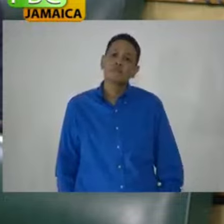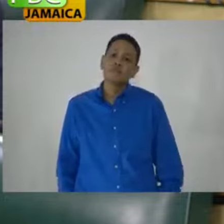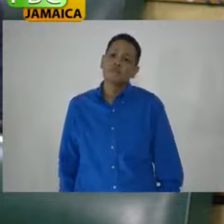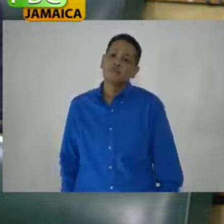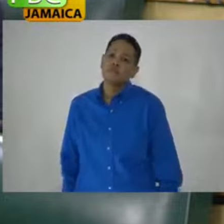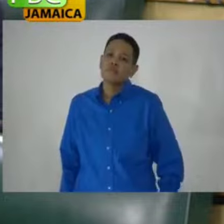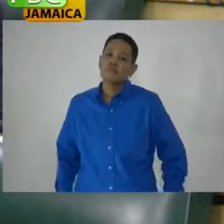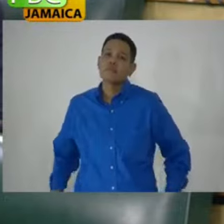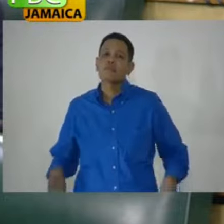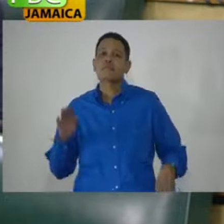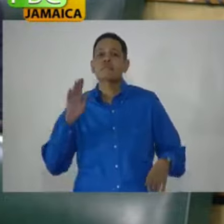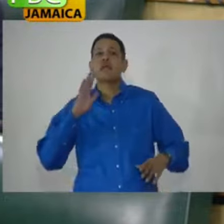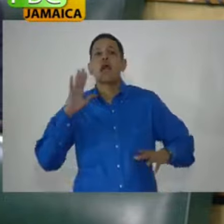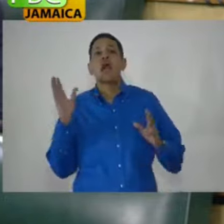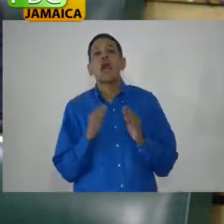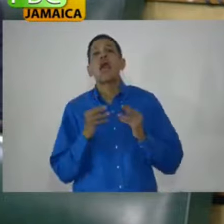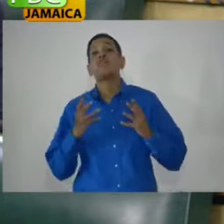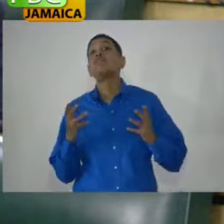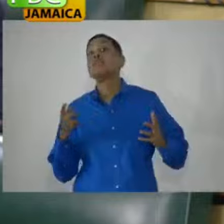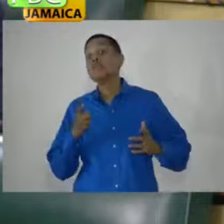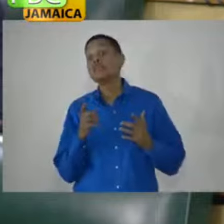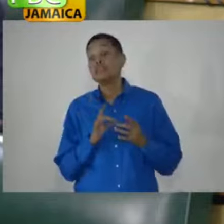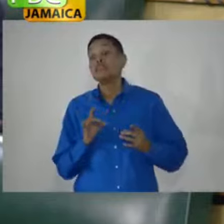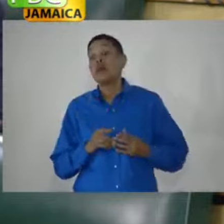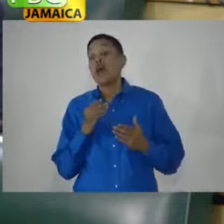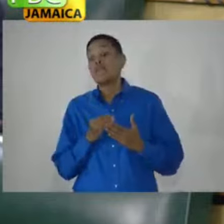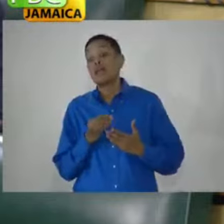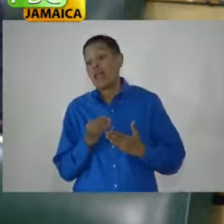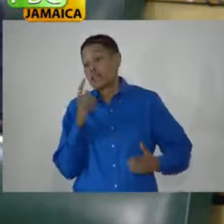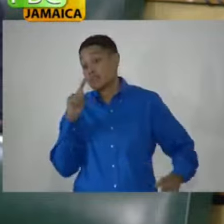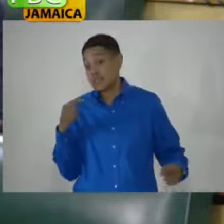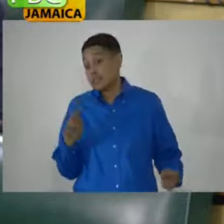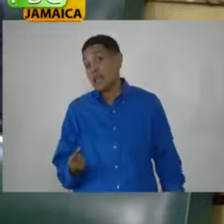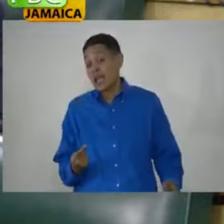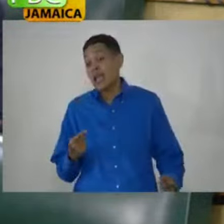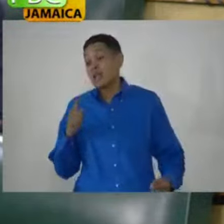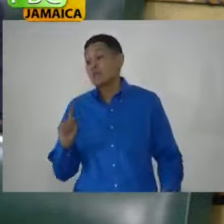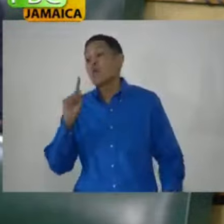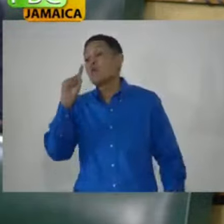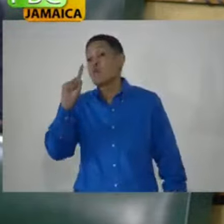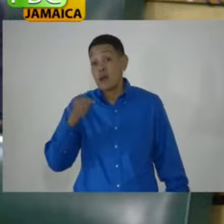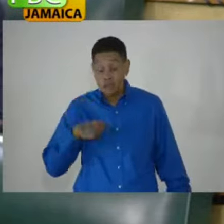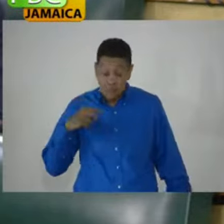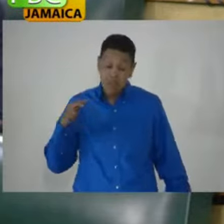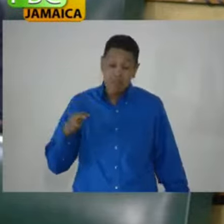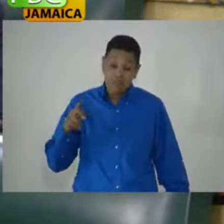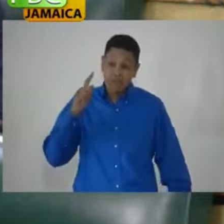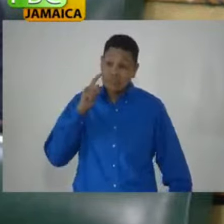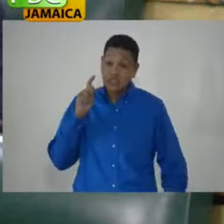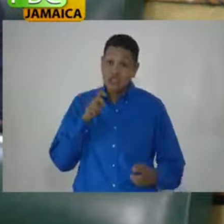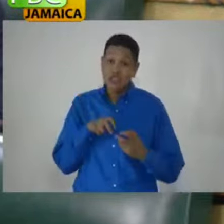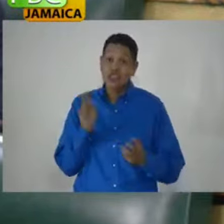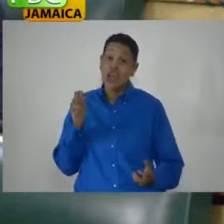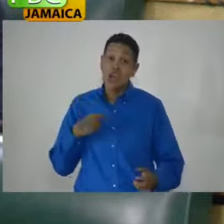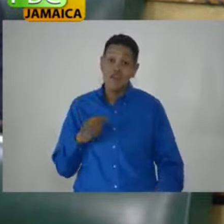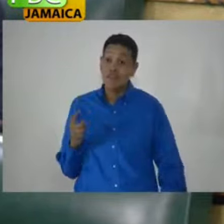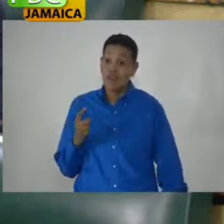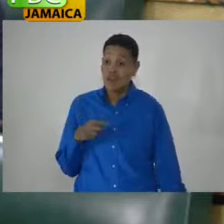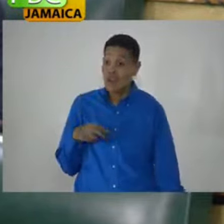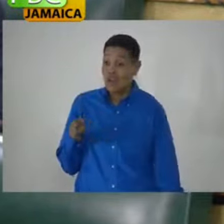of all the things the spokesman on finance said, the one that alarmed me the